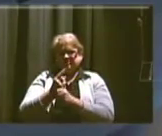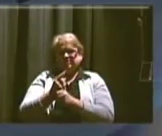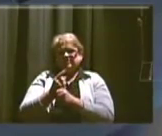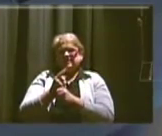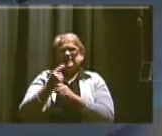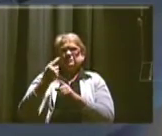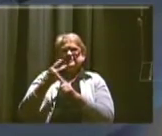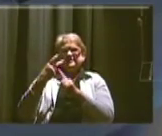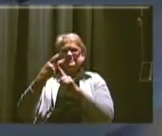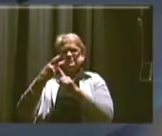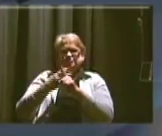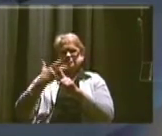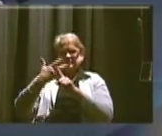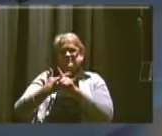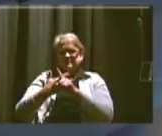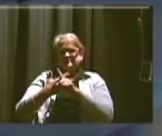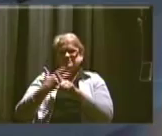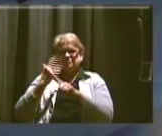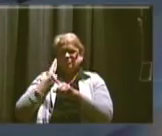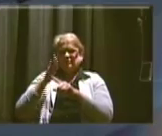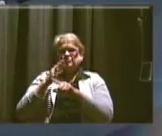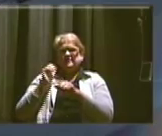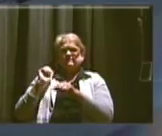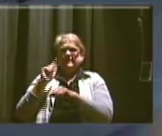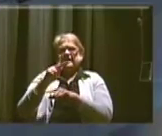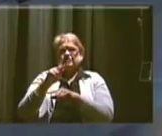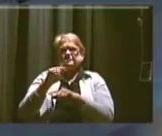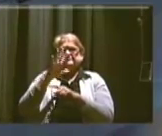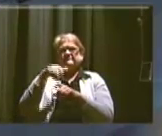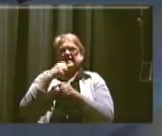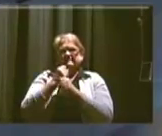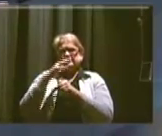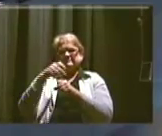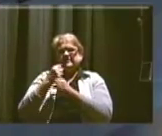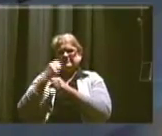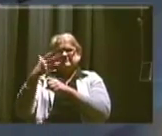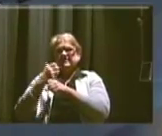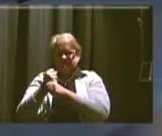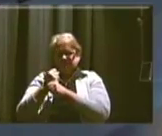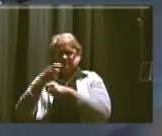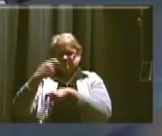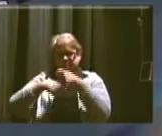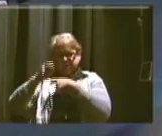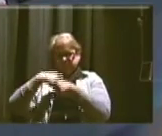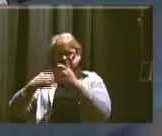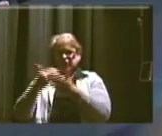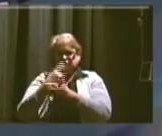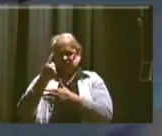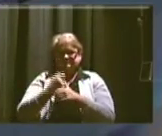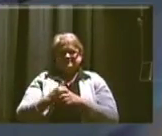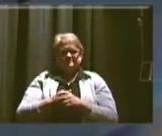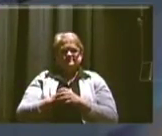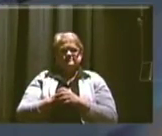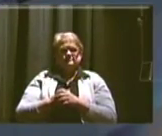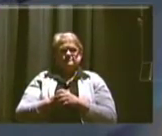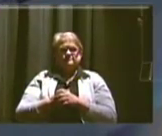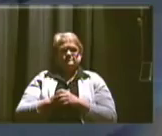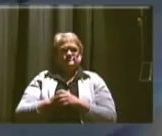completely. And that's communicated to them as well? It will be. We've now just received the funds. Okay. And